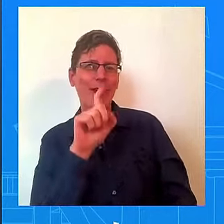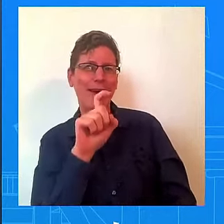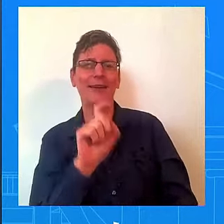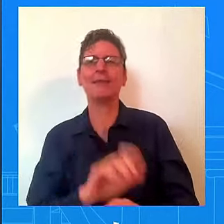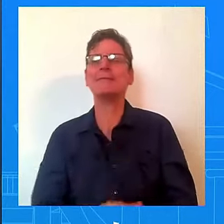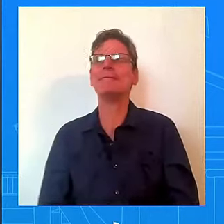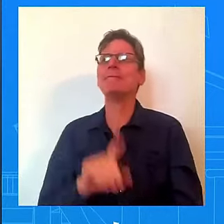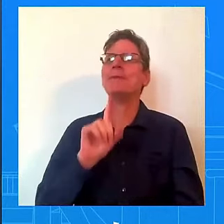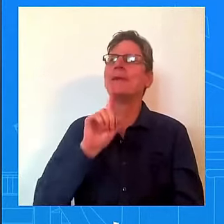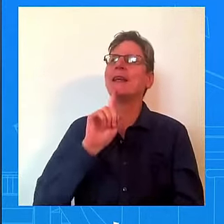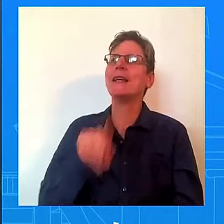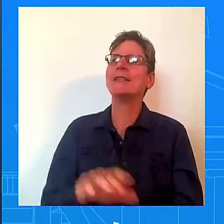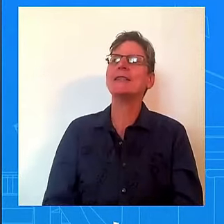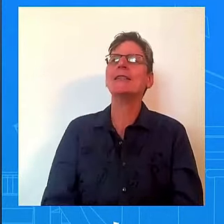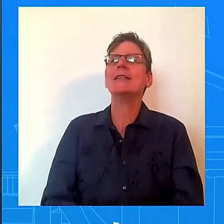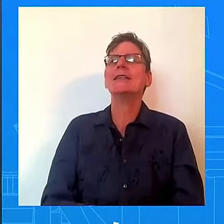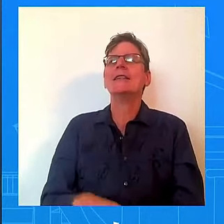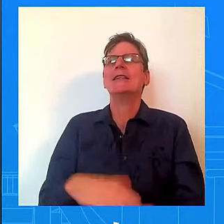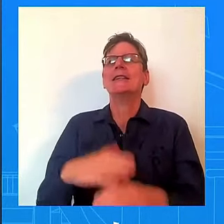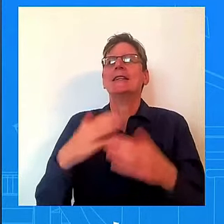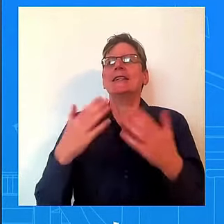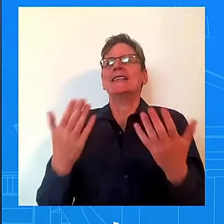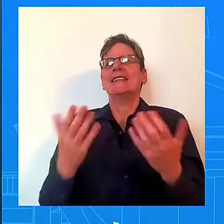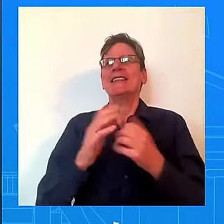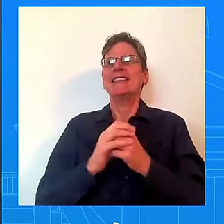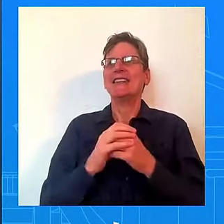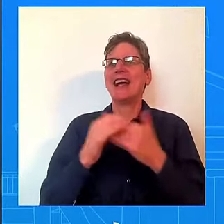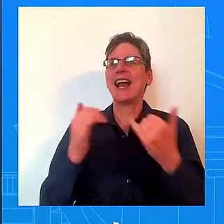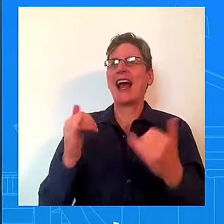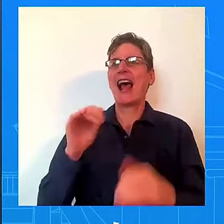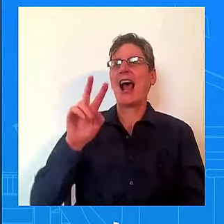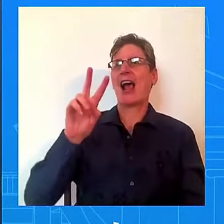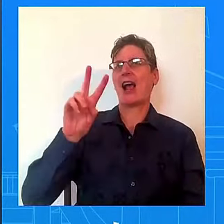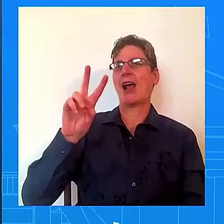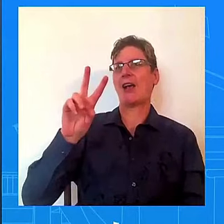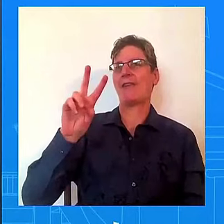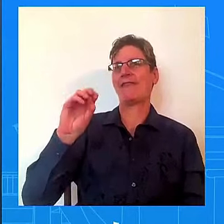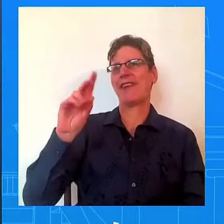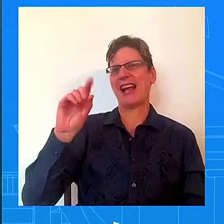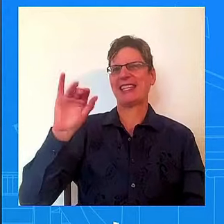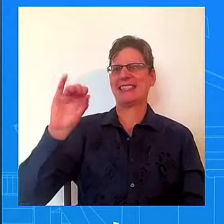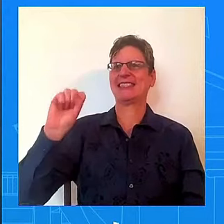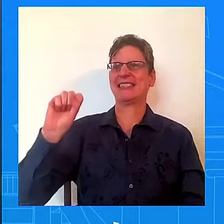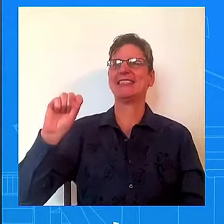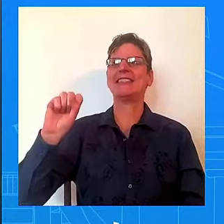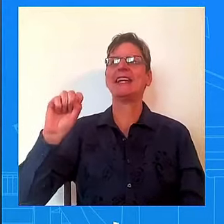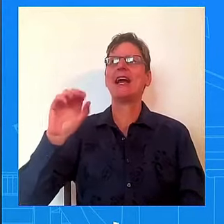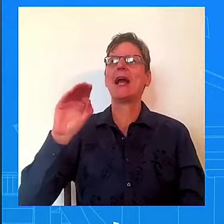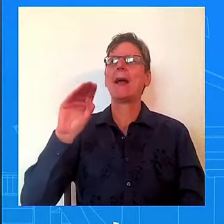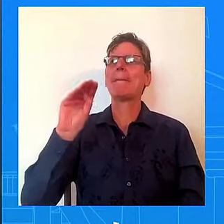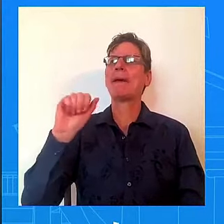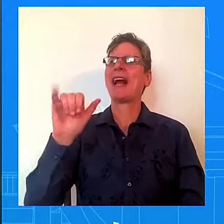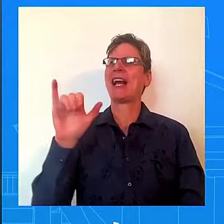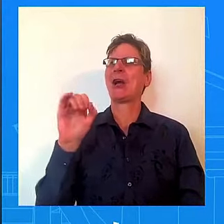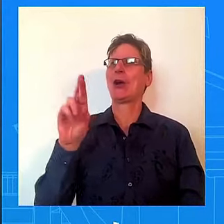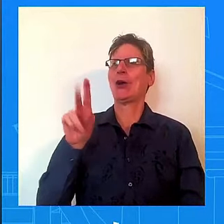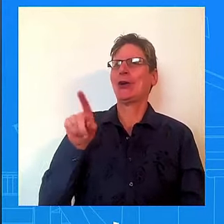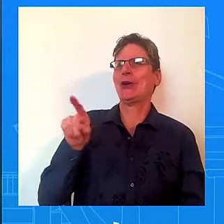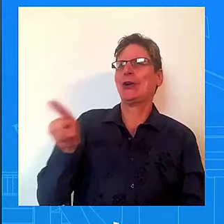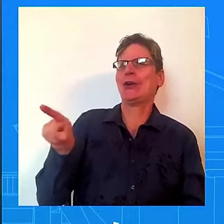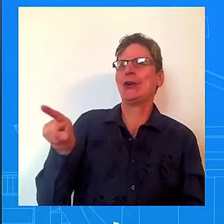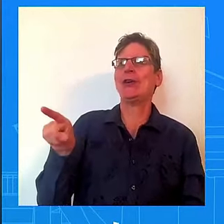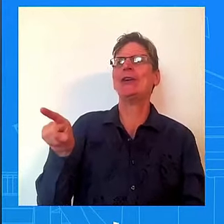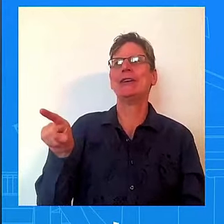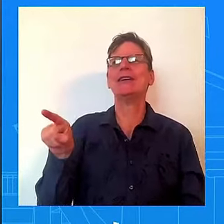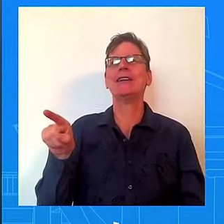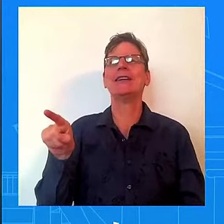You know, we're not here, we're not looking at red or blue. We're looking at red, white, and blue. If you look at where infrastructure dollars, if you, frankly,